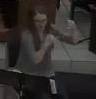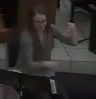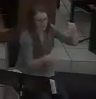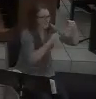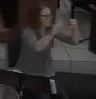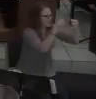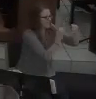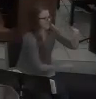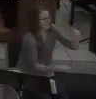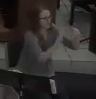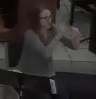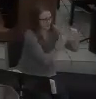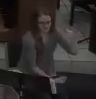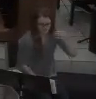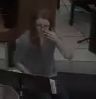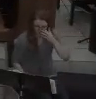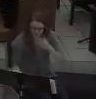number 26.